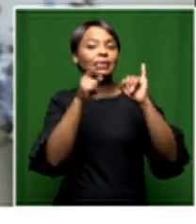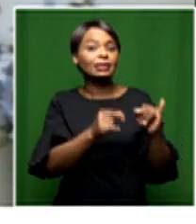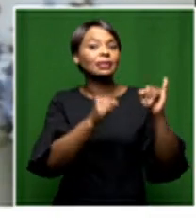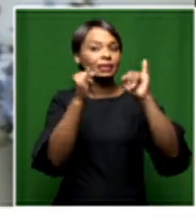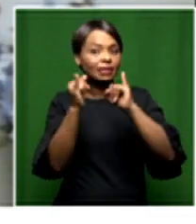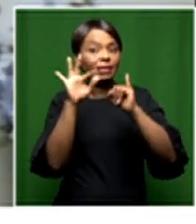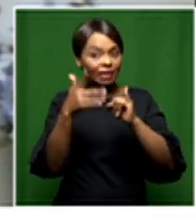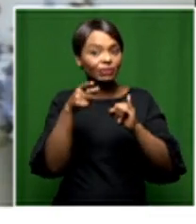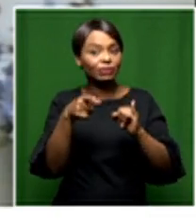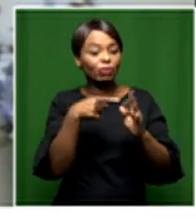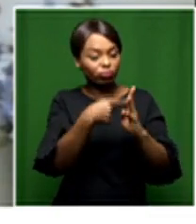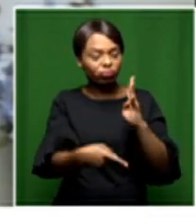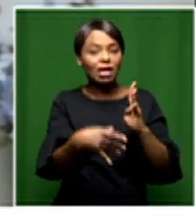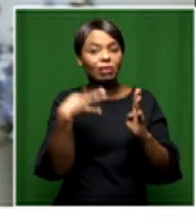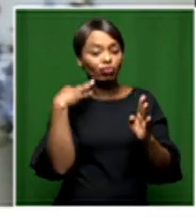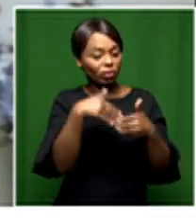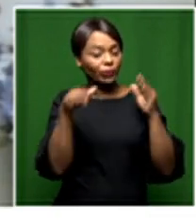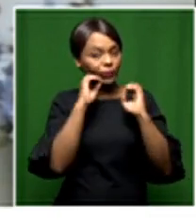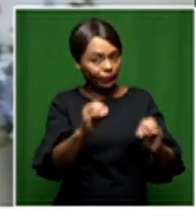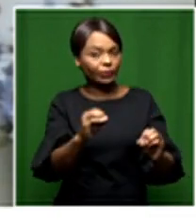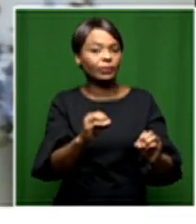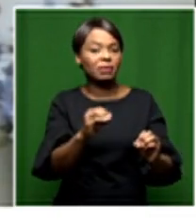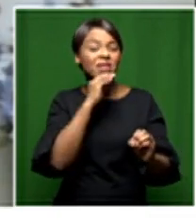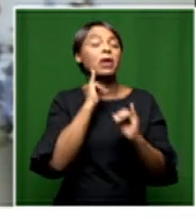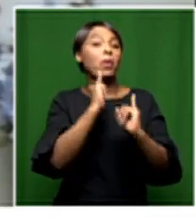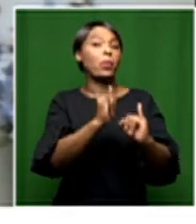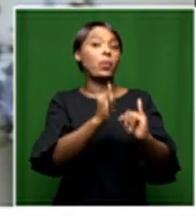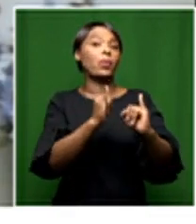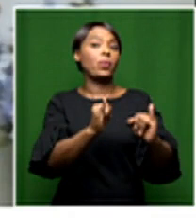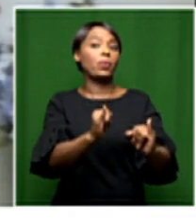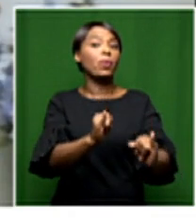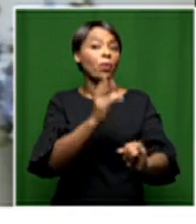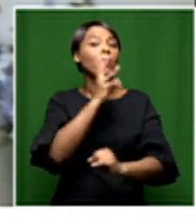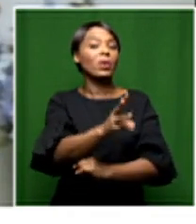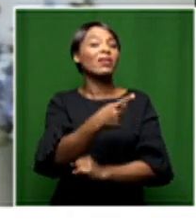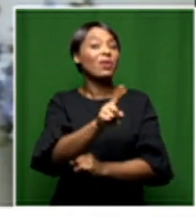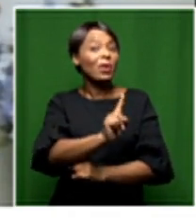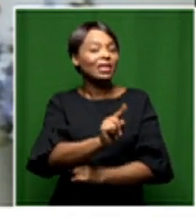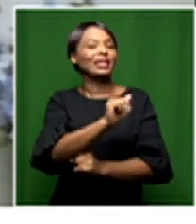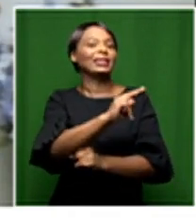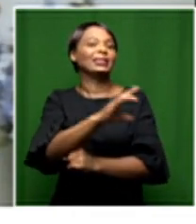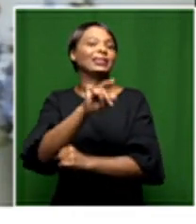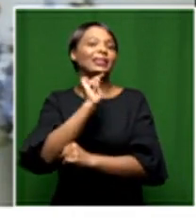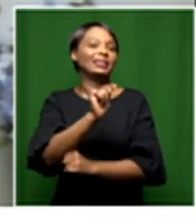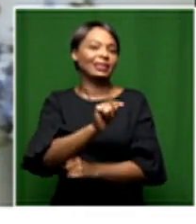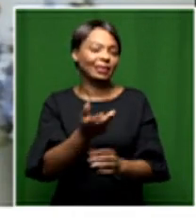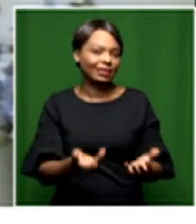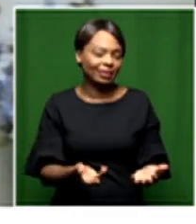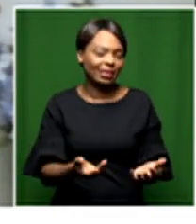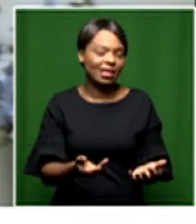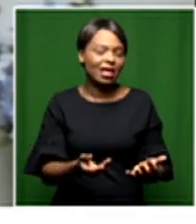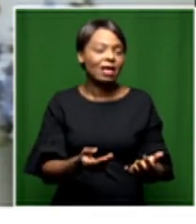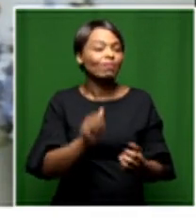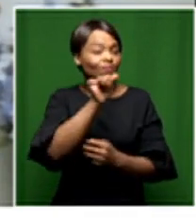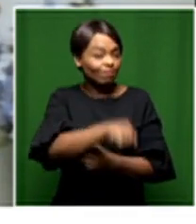It will be a serious crisis for the ANC, even more serious than it is at this time. Of course, when some